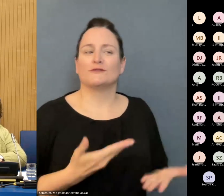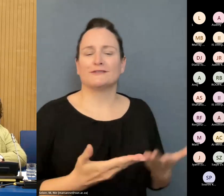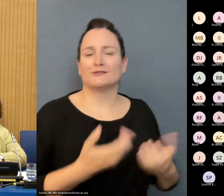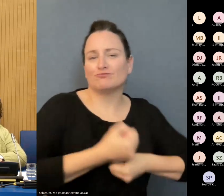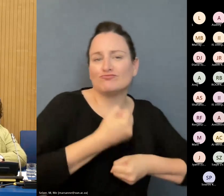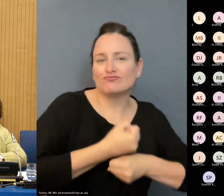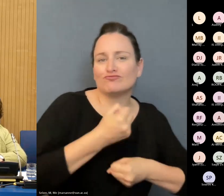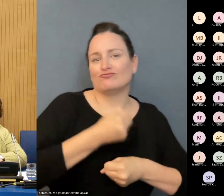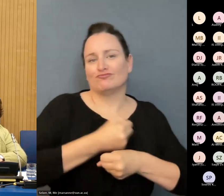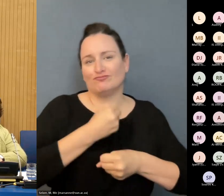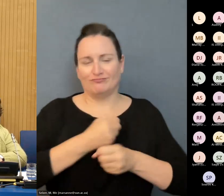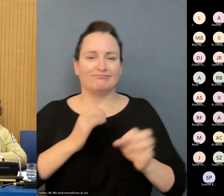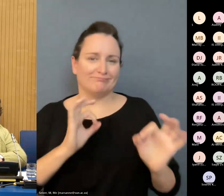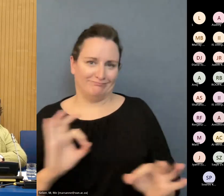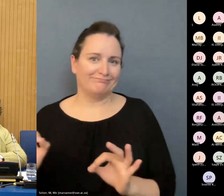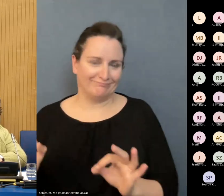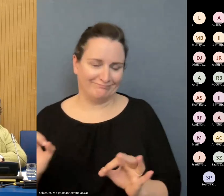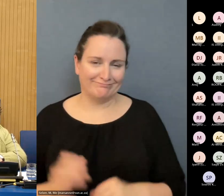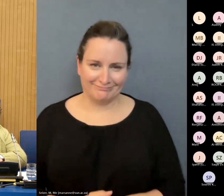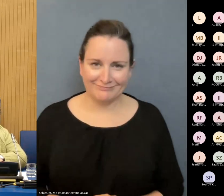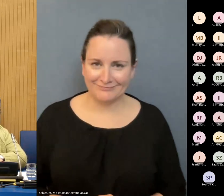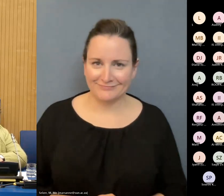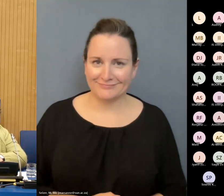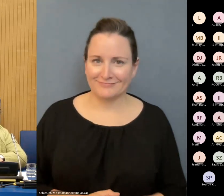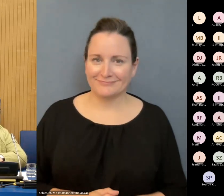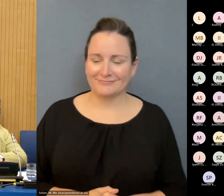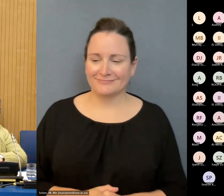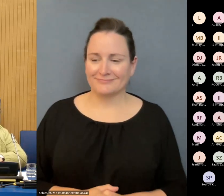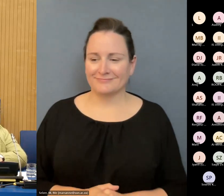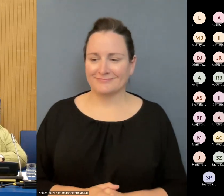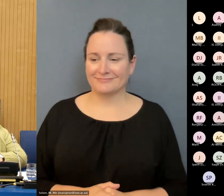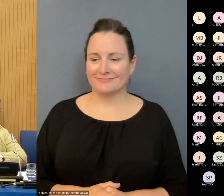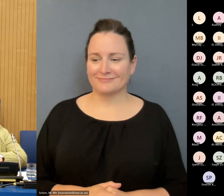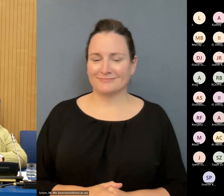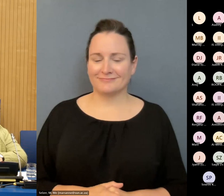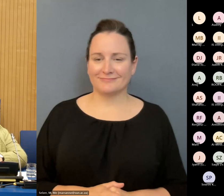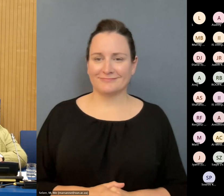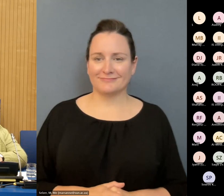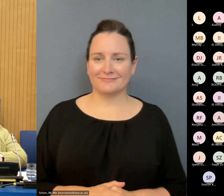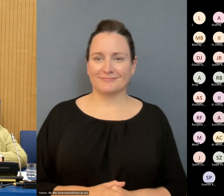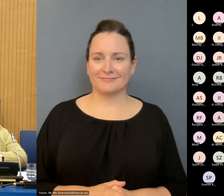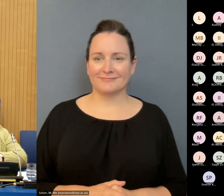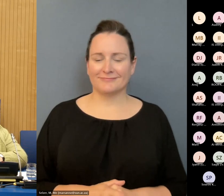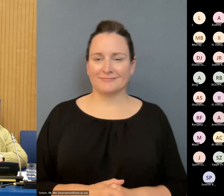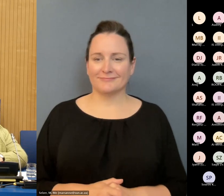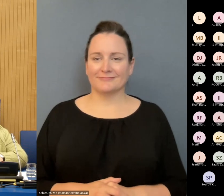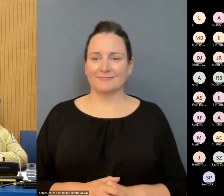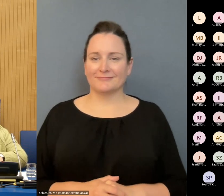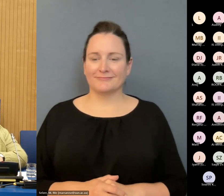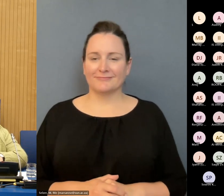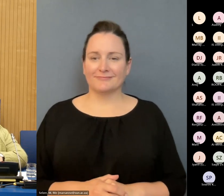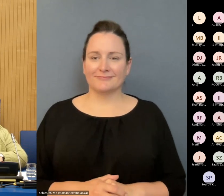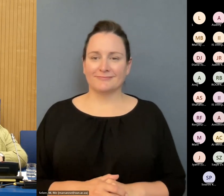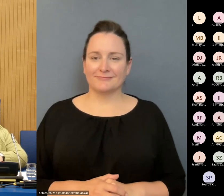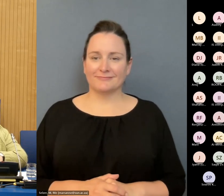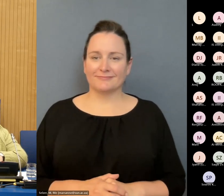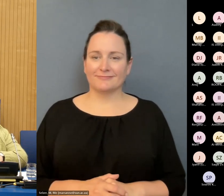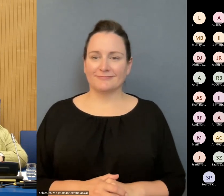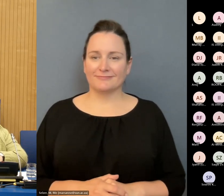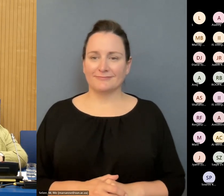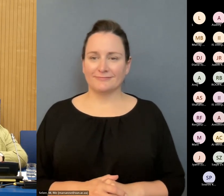the people who are getting the higher qualified education, then we really should do it by